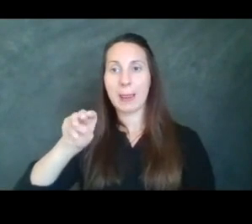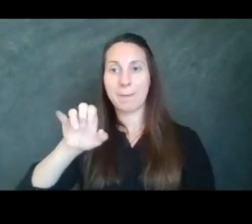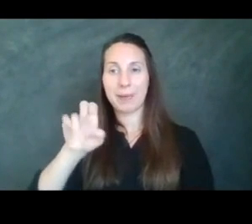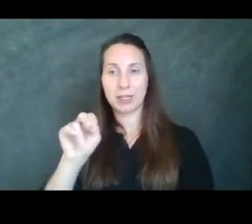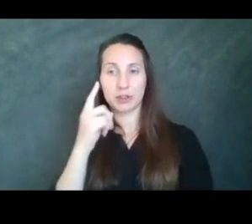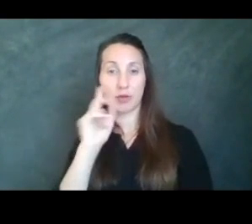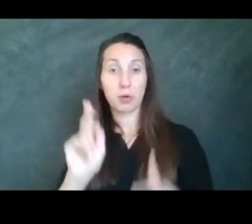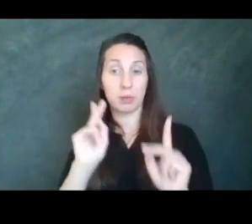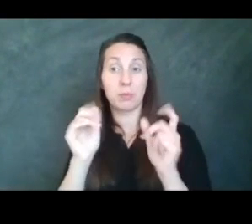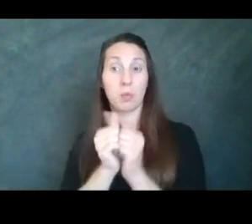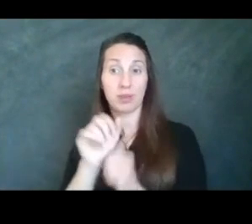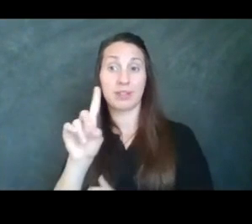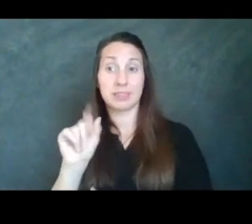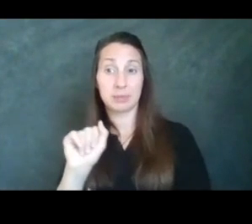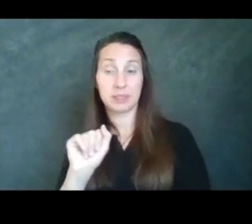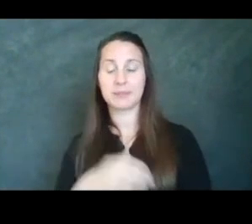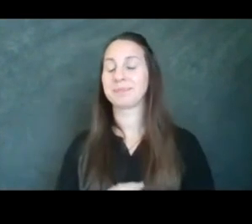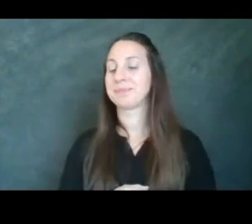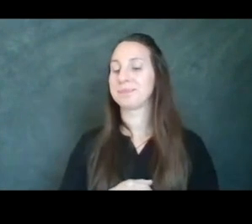next slide, please.